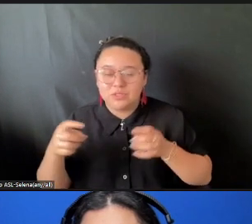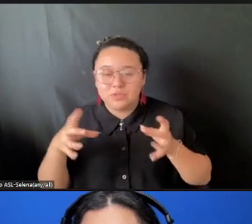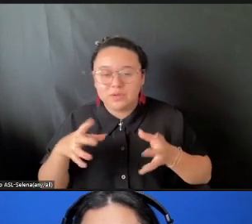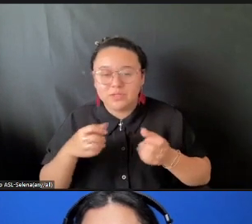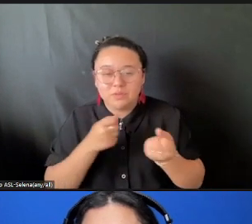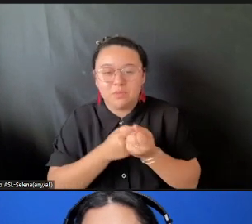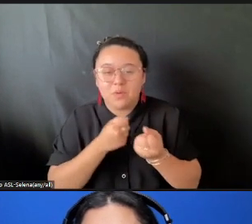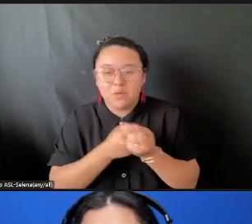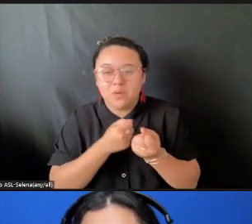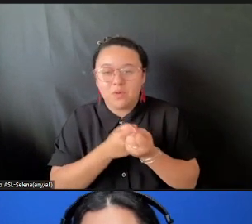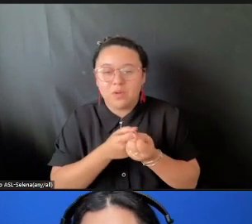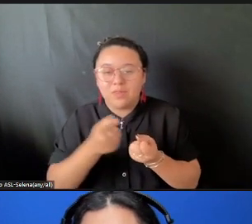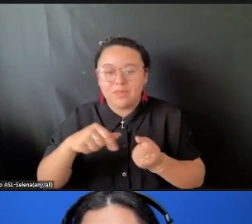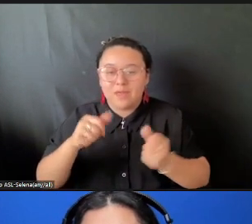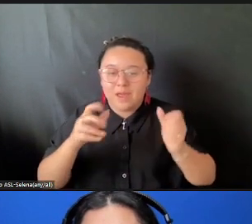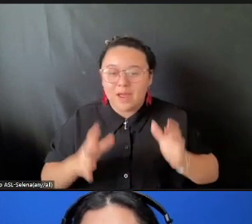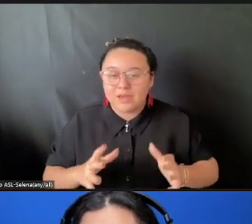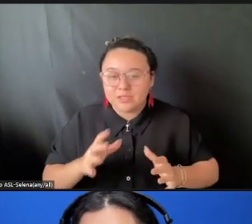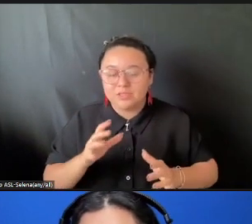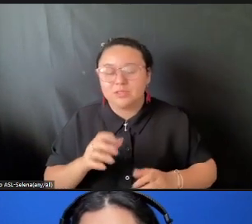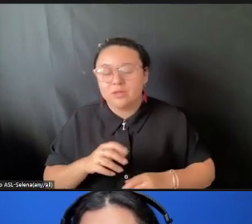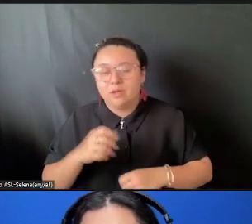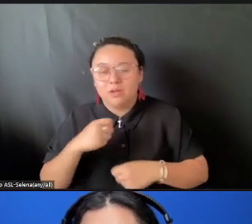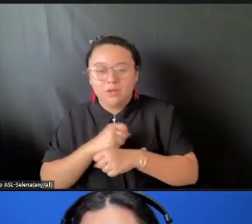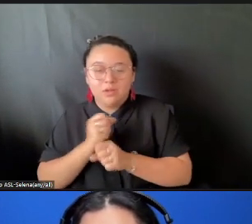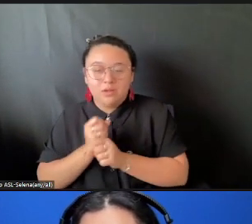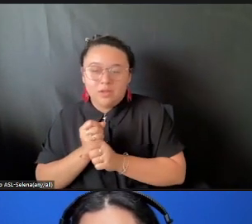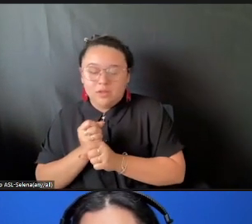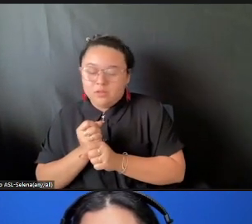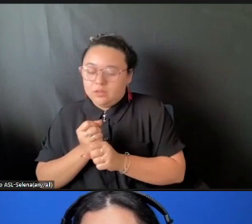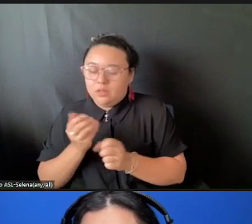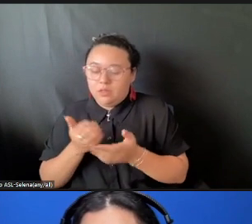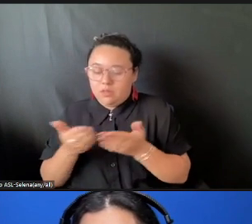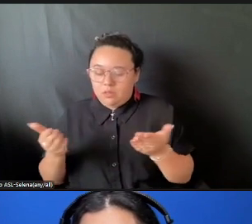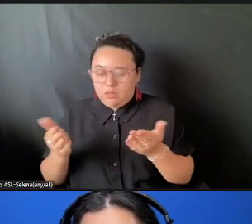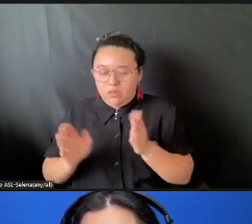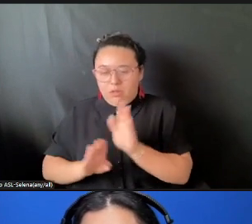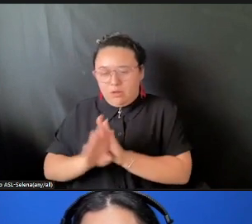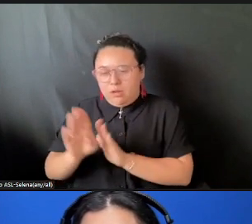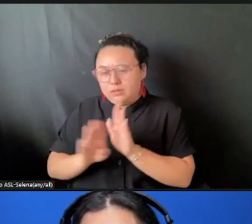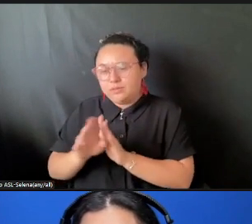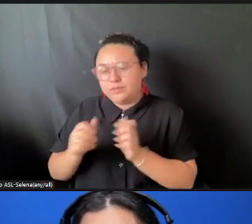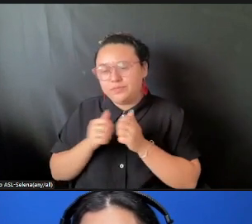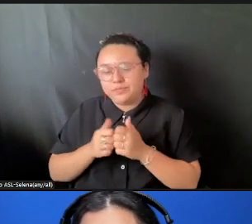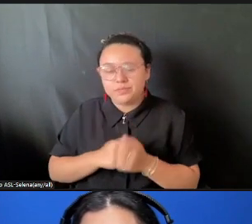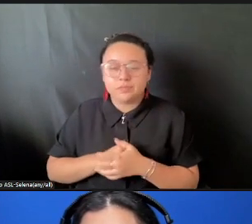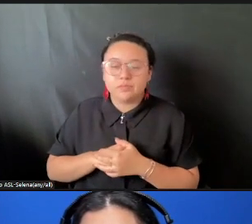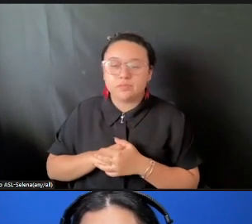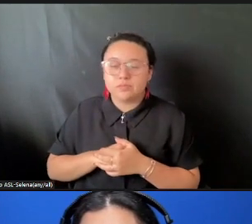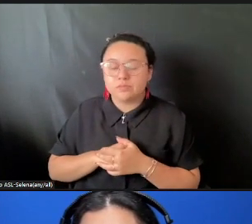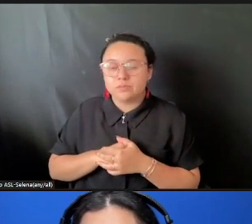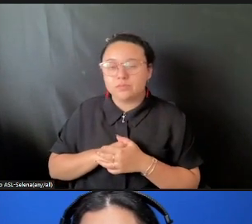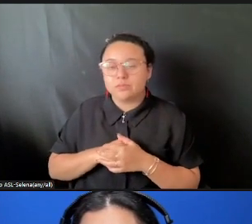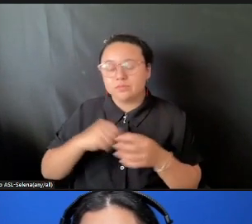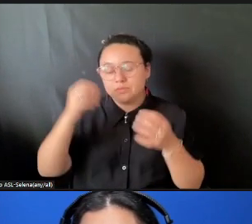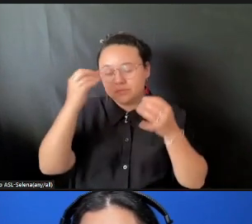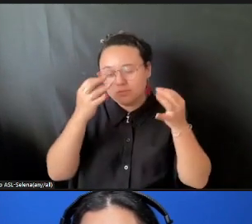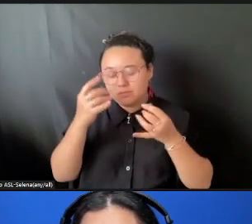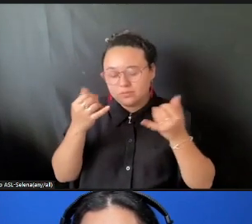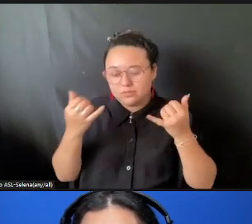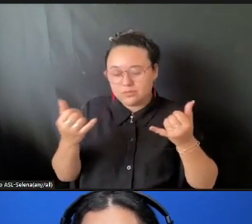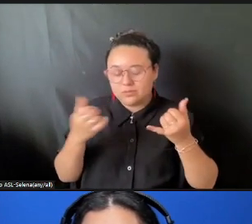supported ensemble making and worked with artists that she built vocabularies with. And when I was reflecting on this clip just now, I